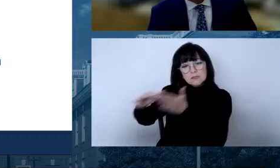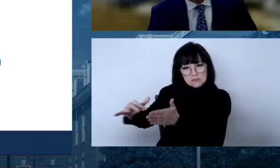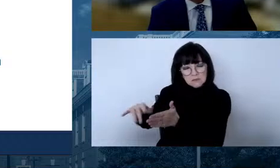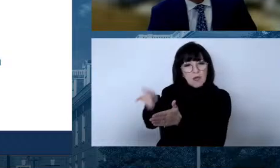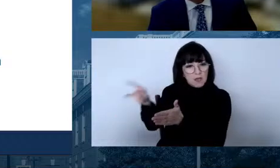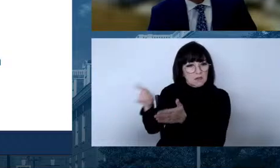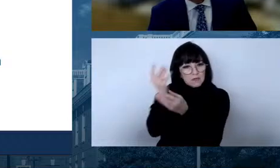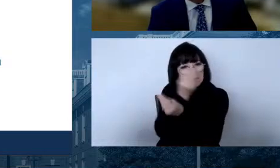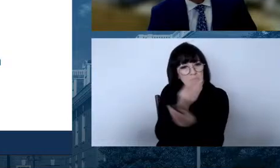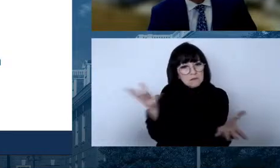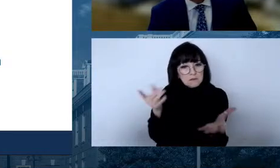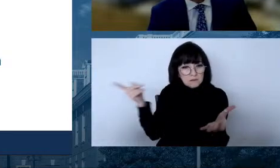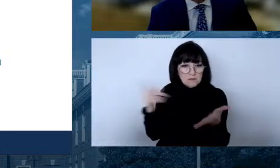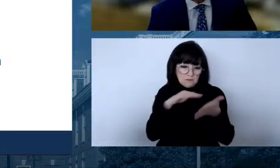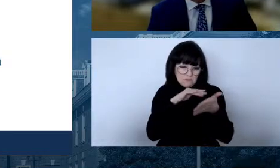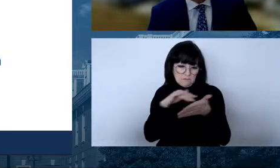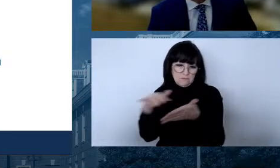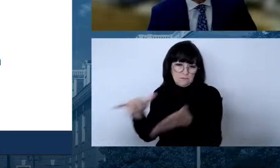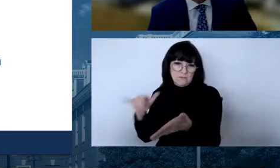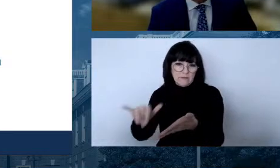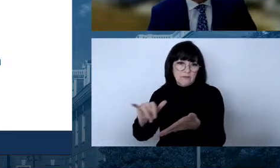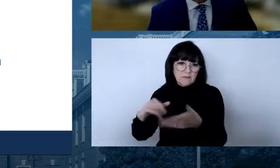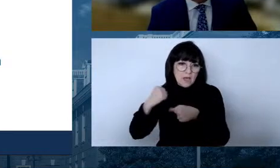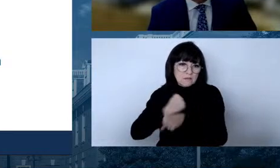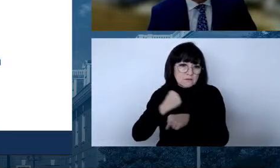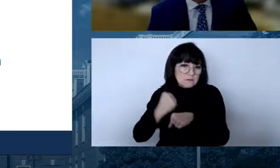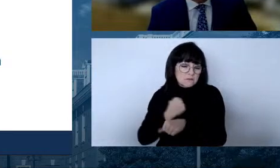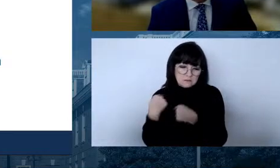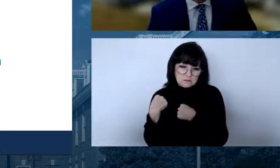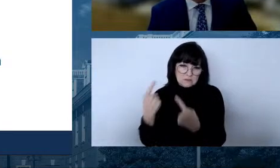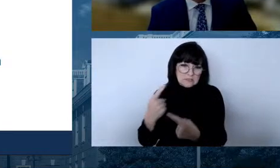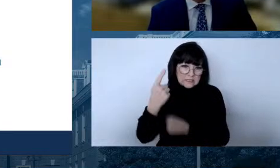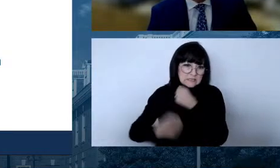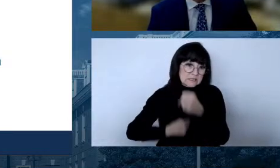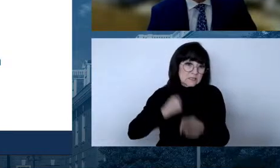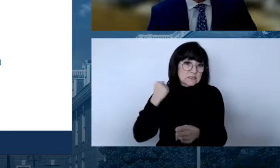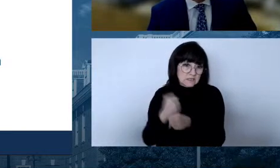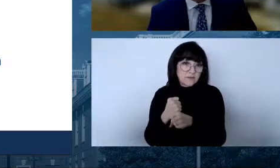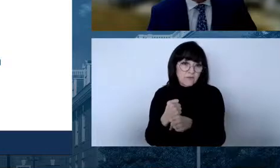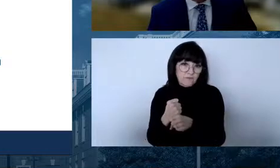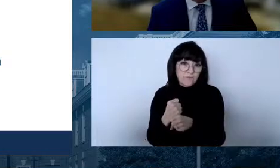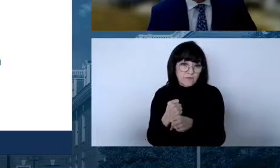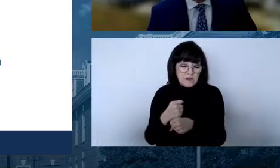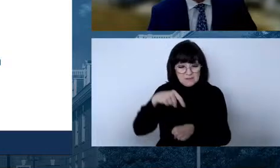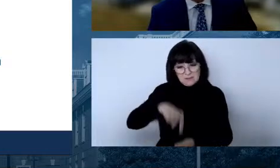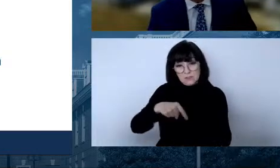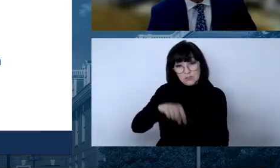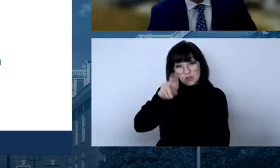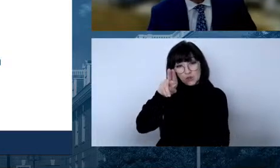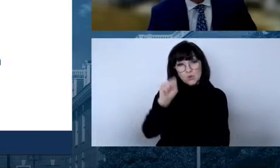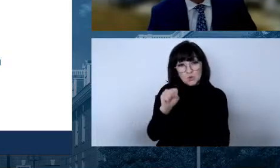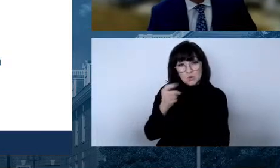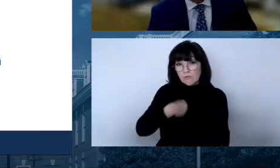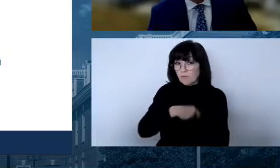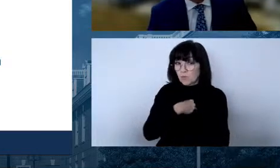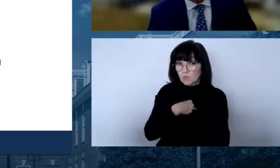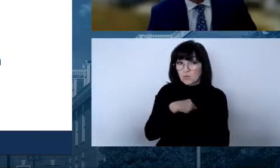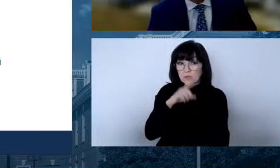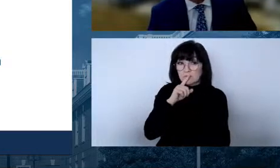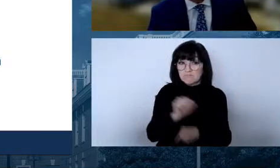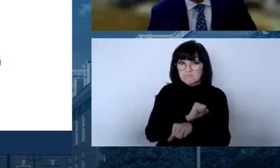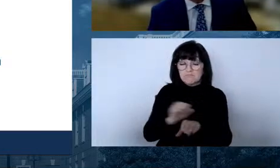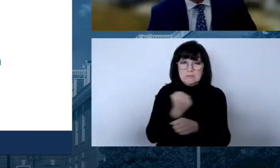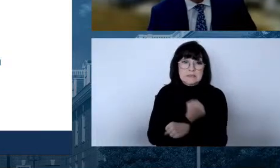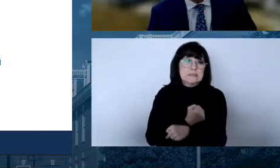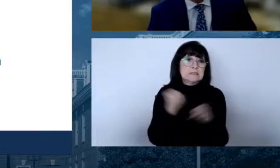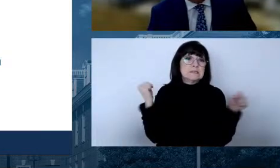for the last year, and their findings show that we've saved in the US about 1 million lives that would have been lost from COVID if